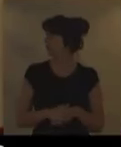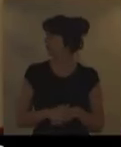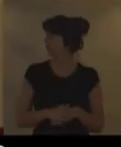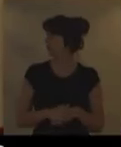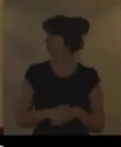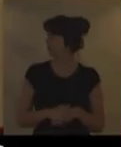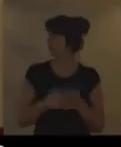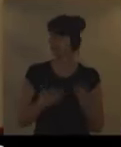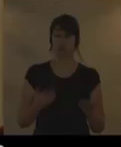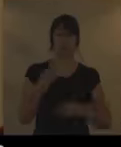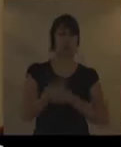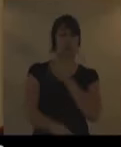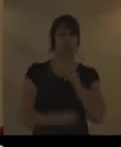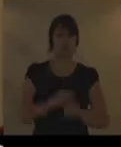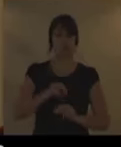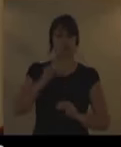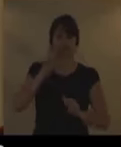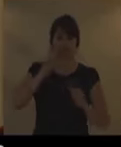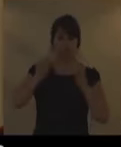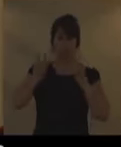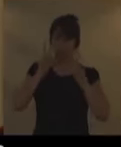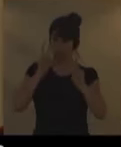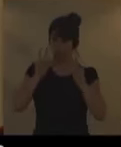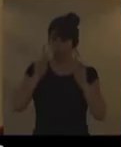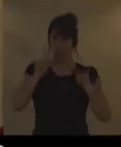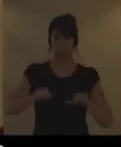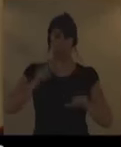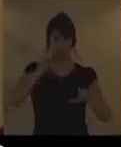not mean that the language prevents us